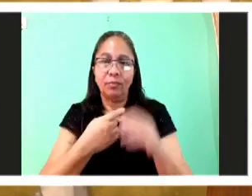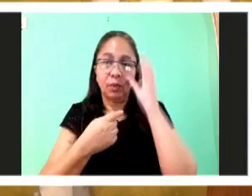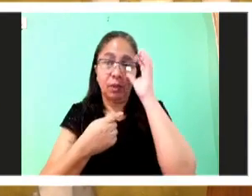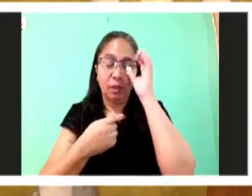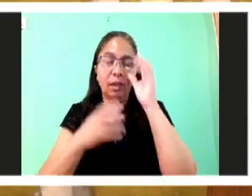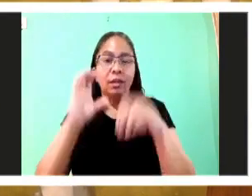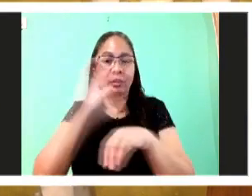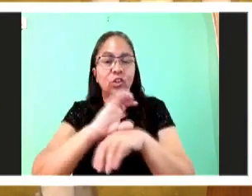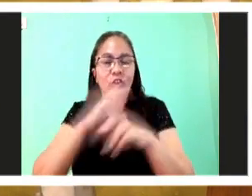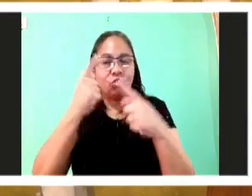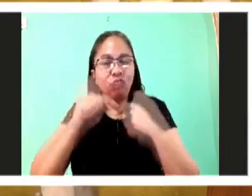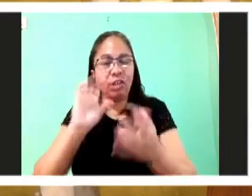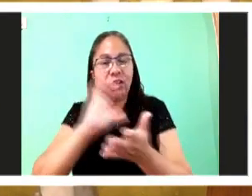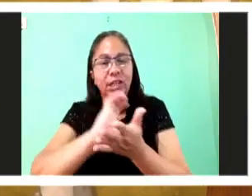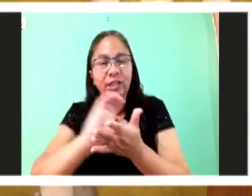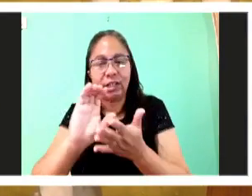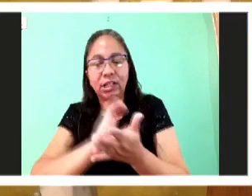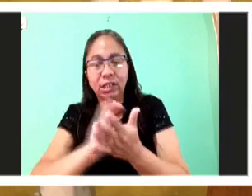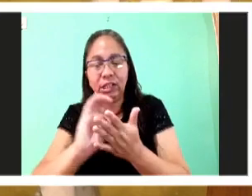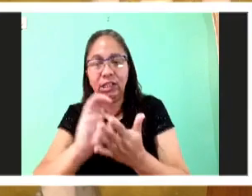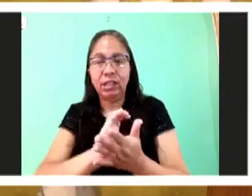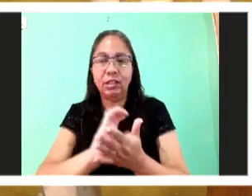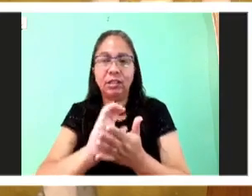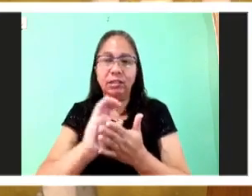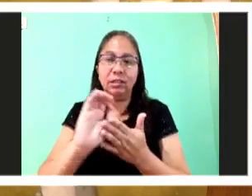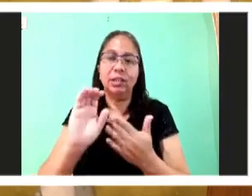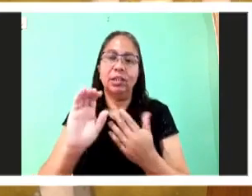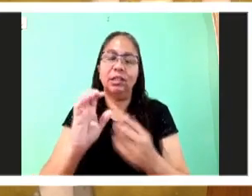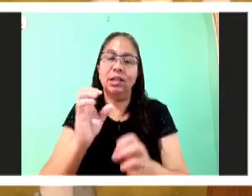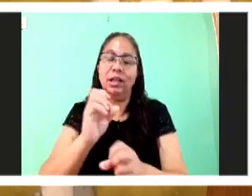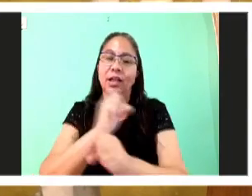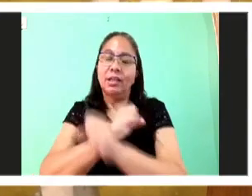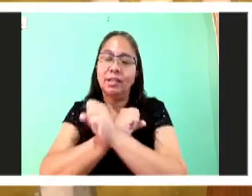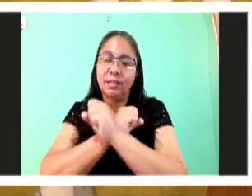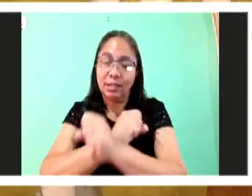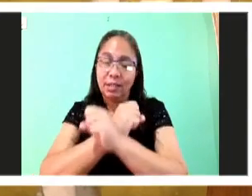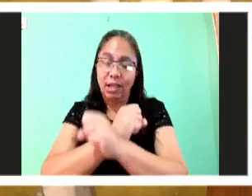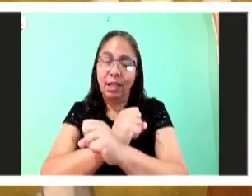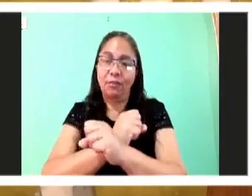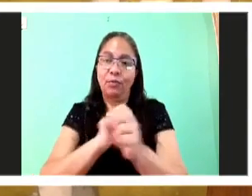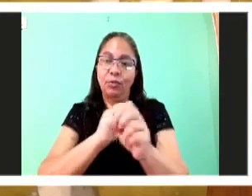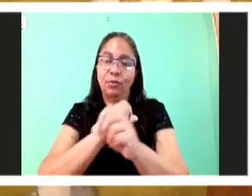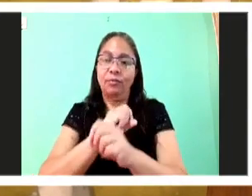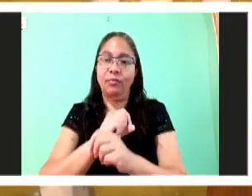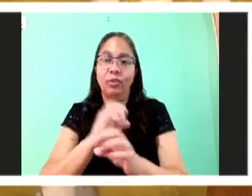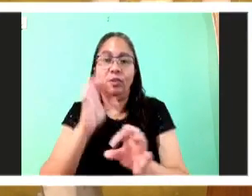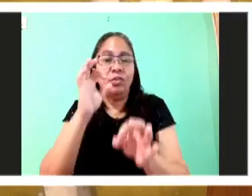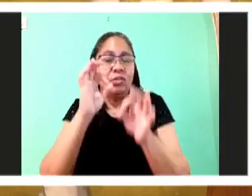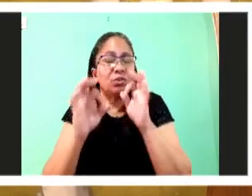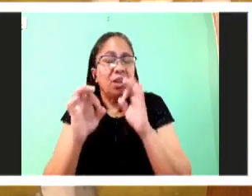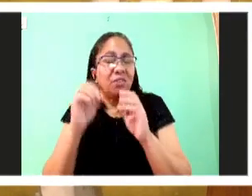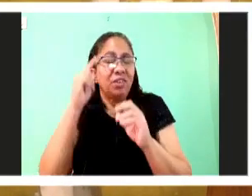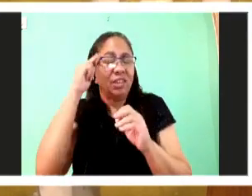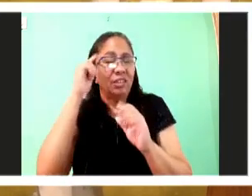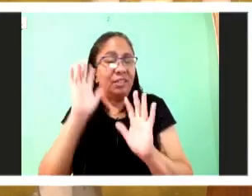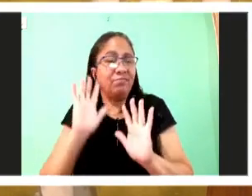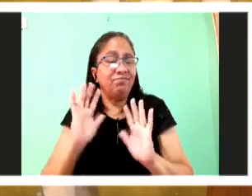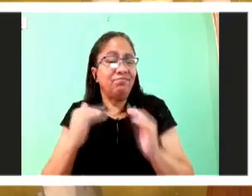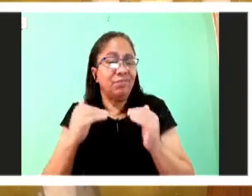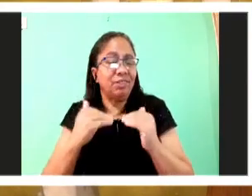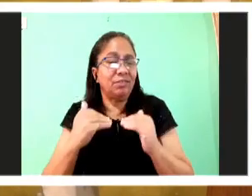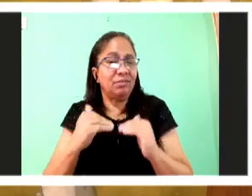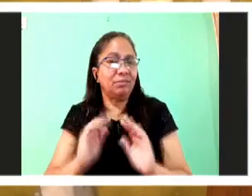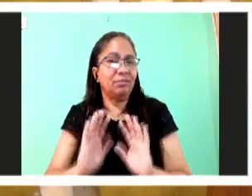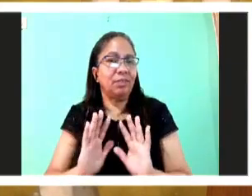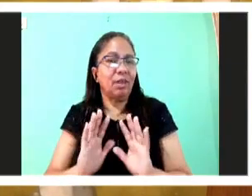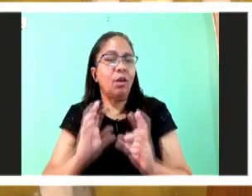as sanitized, and as safe as possible. So if you're hesitating to come to church, come. Book and